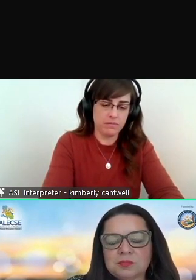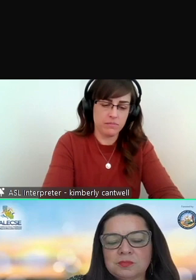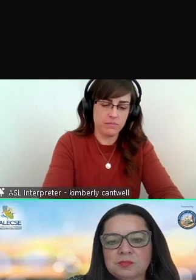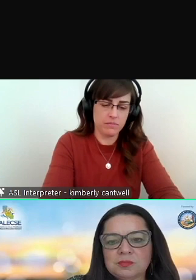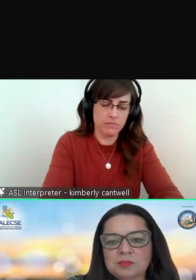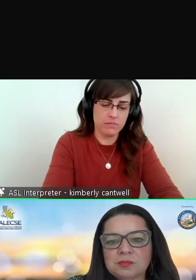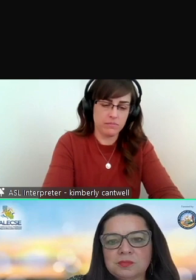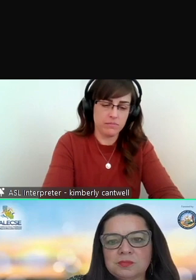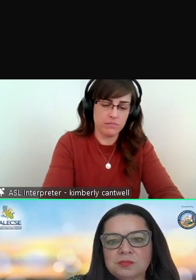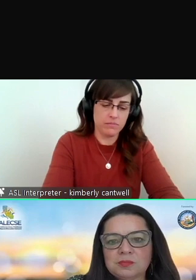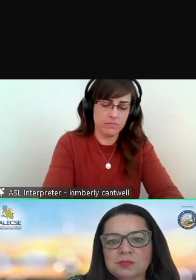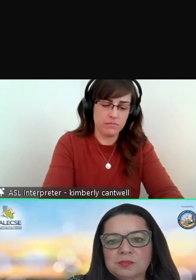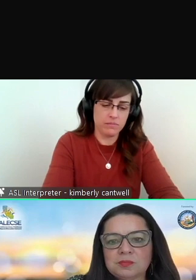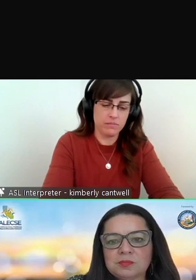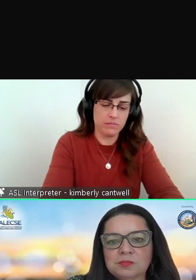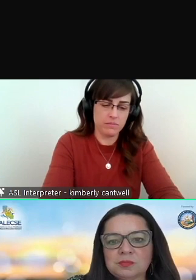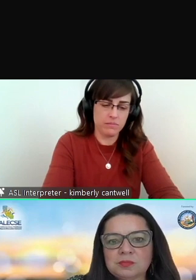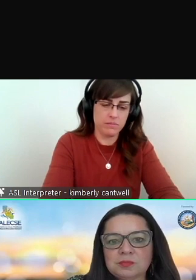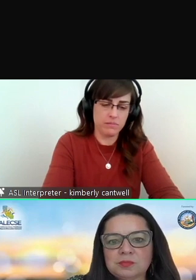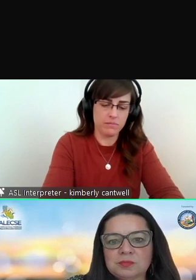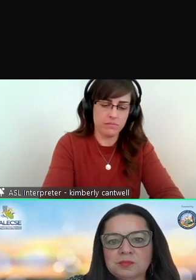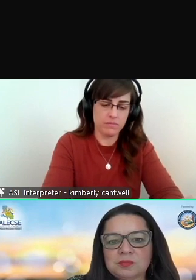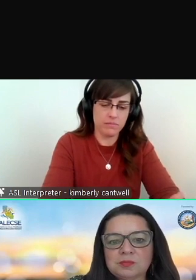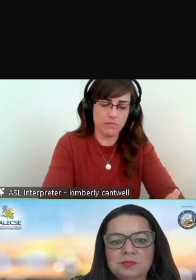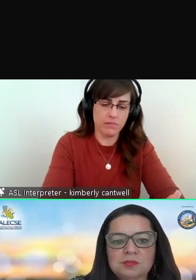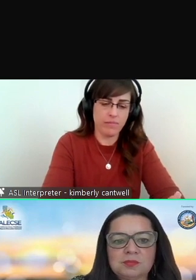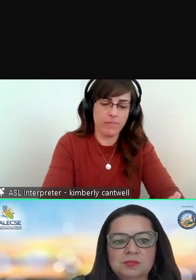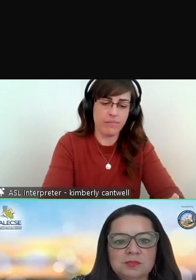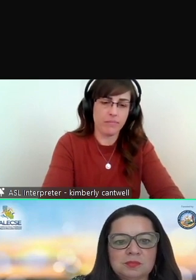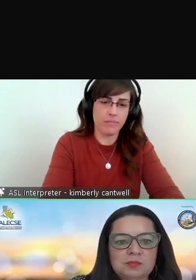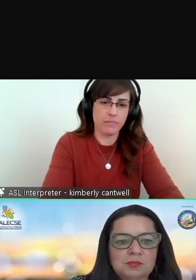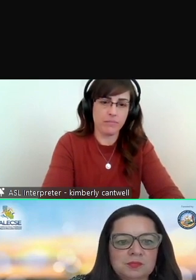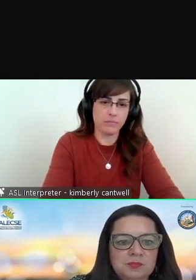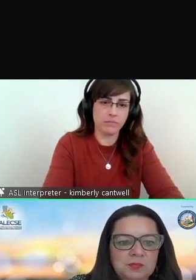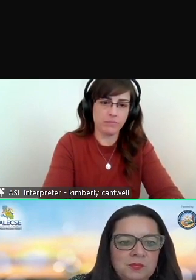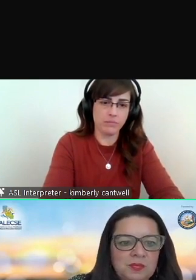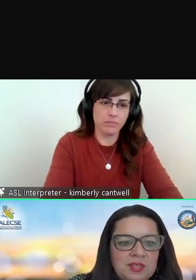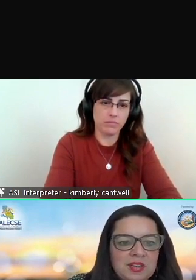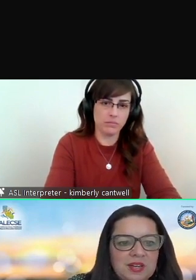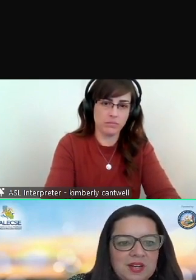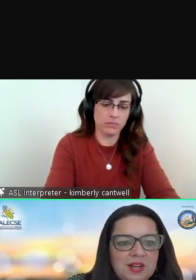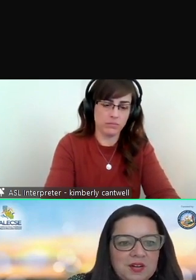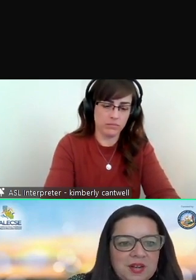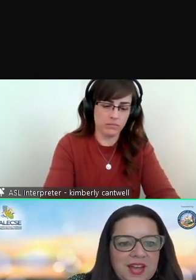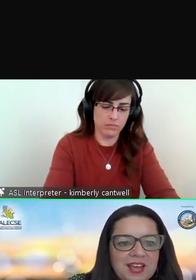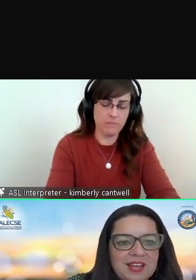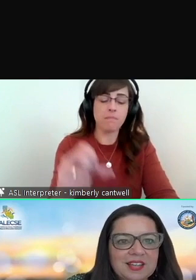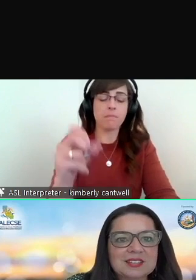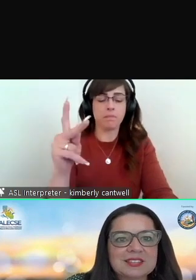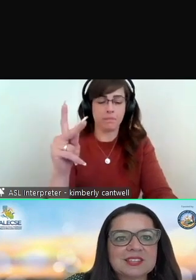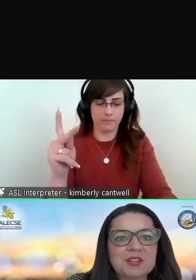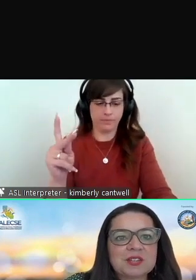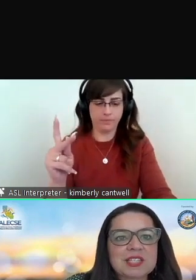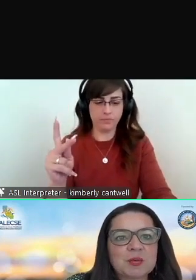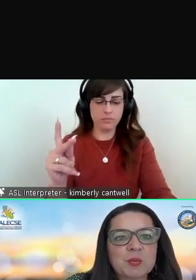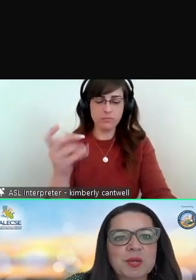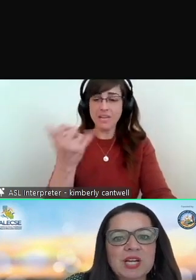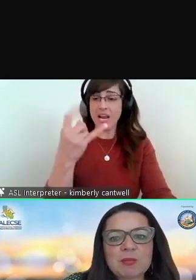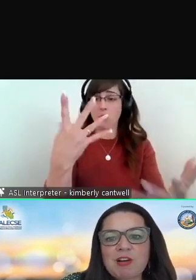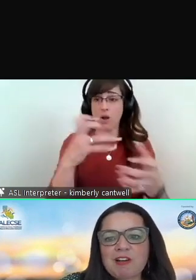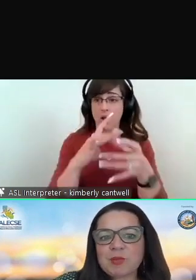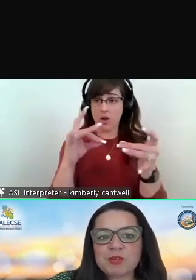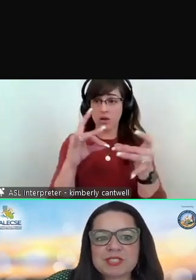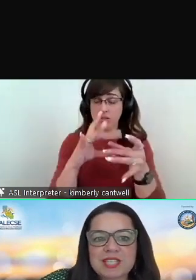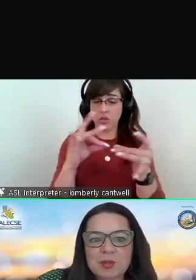Two ways. It's okay if the trees fall down. Okay. So does anyone want to